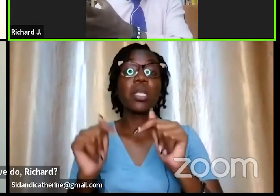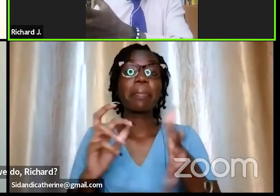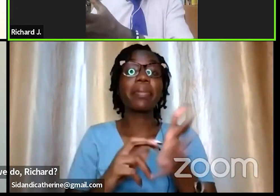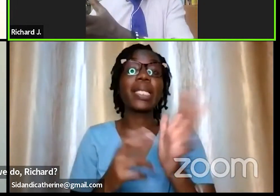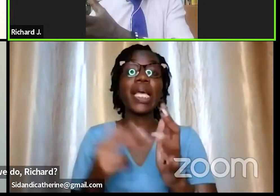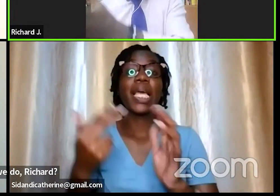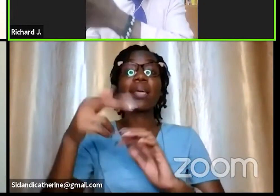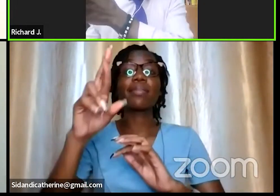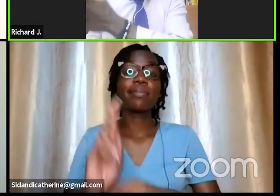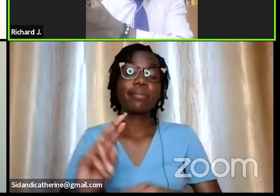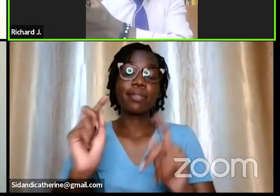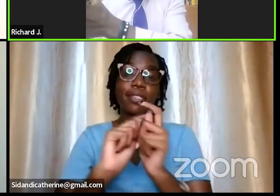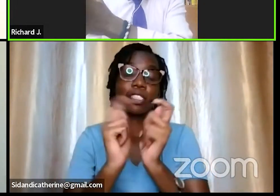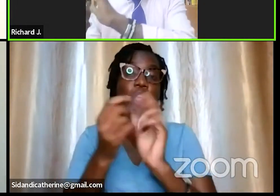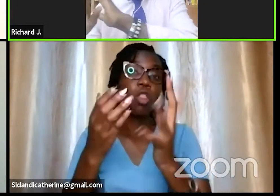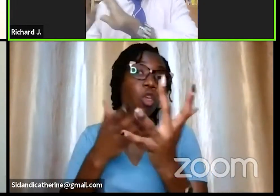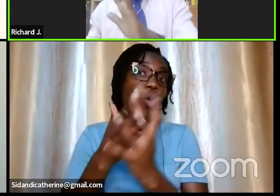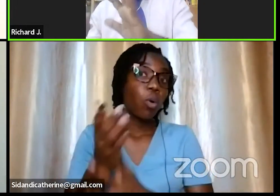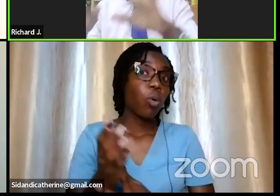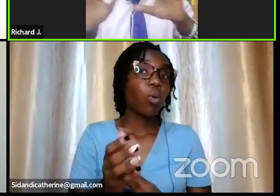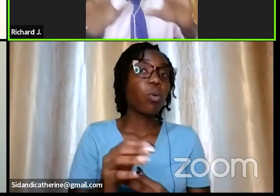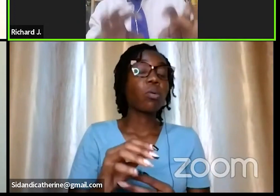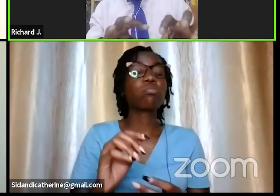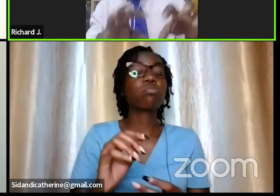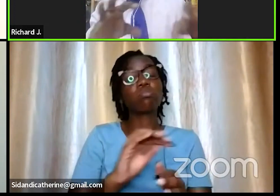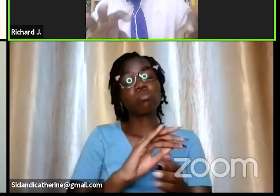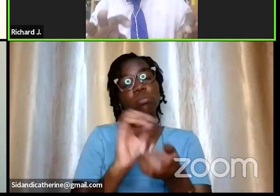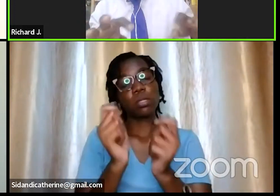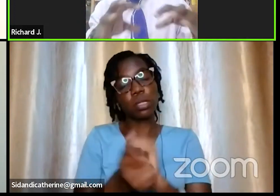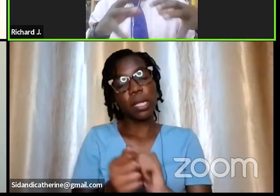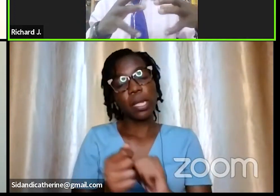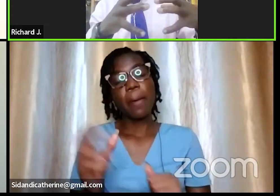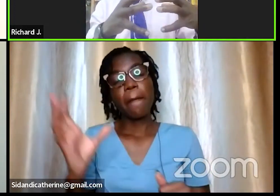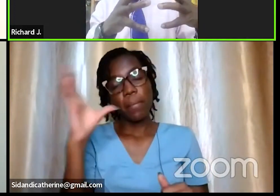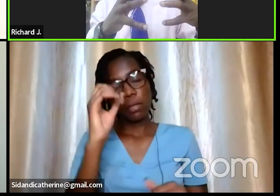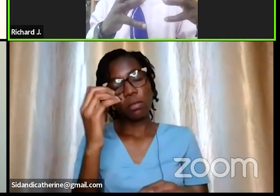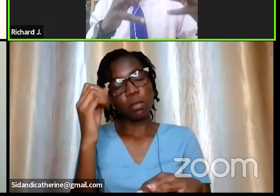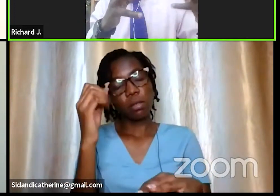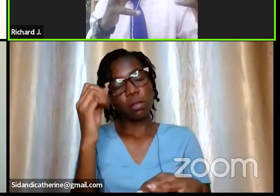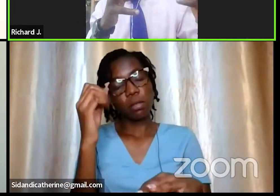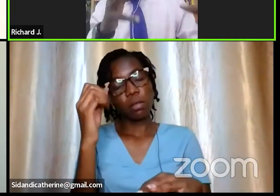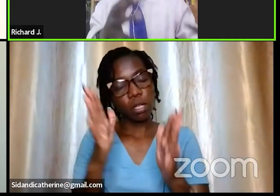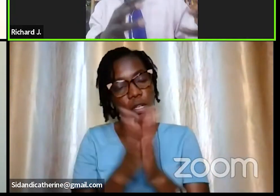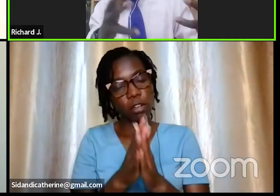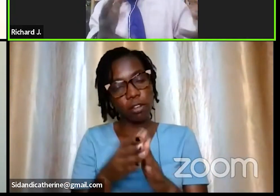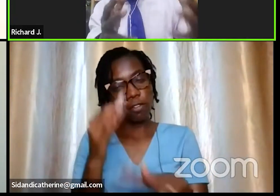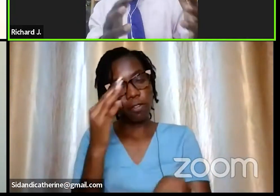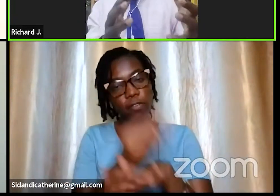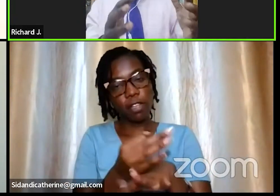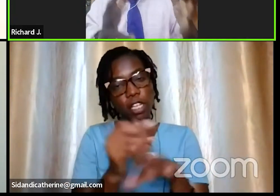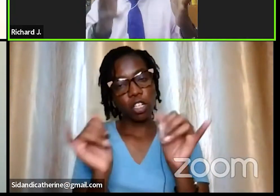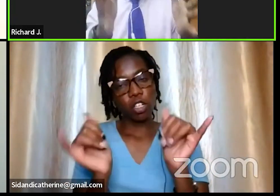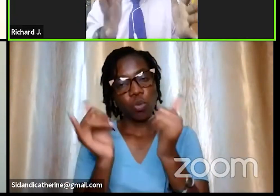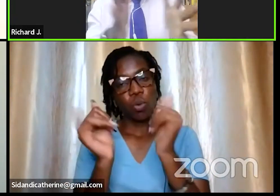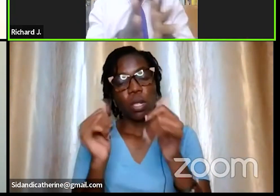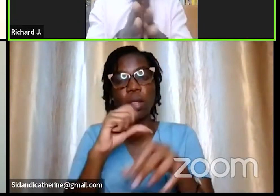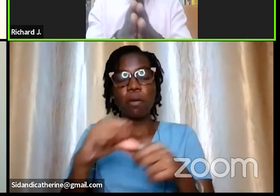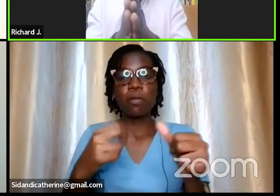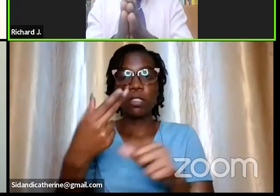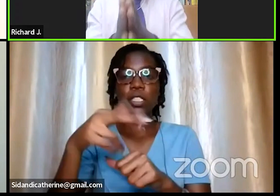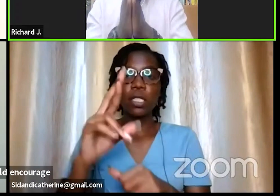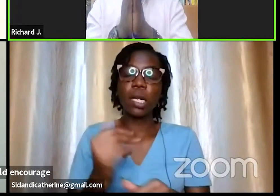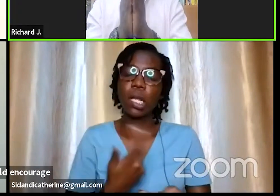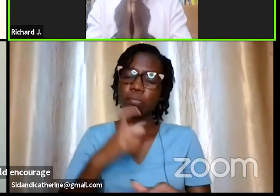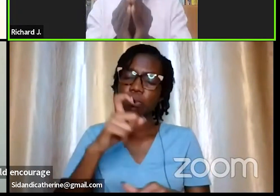through debunking the stereotypes and the myths that surround HR. We should encourage human